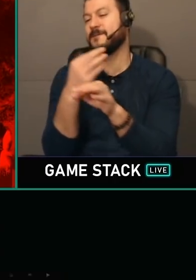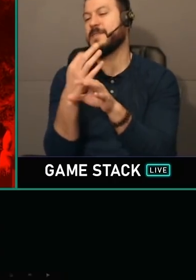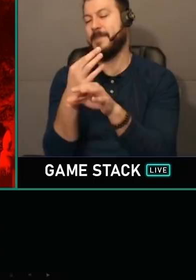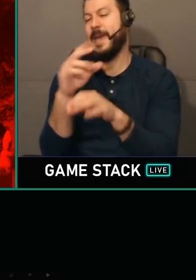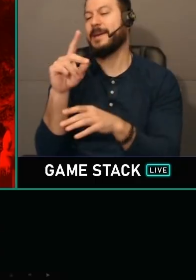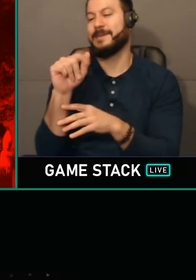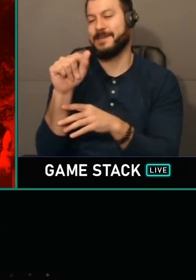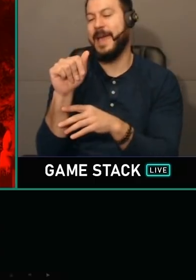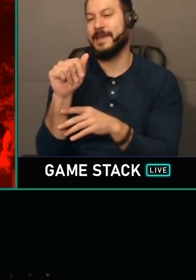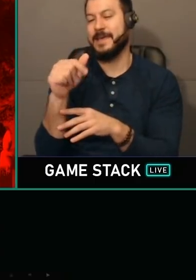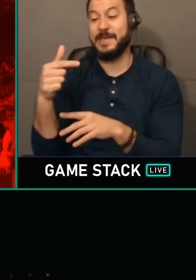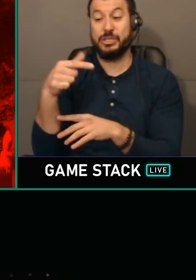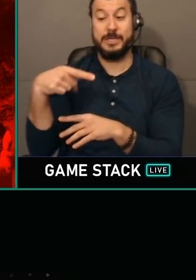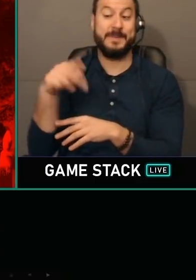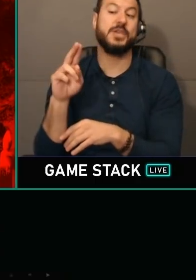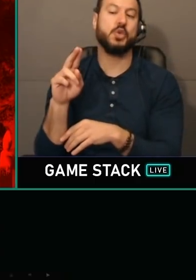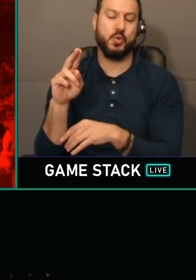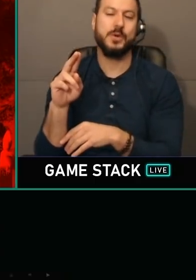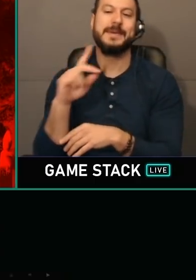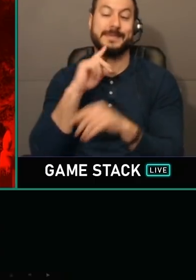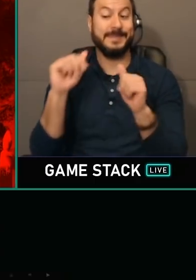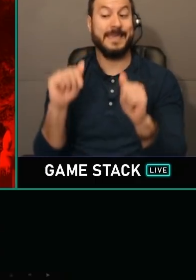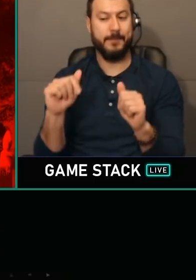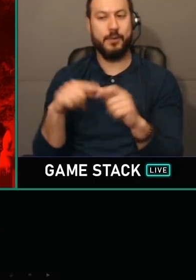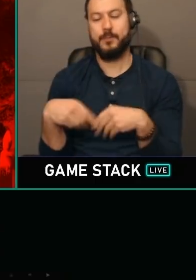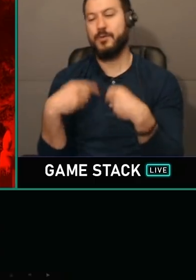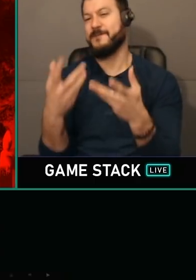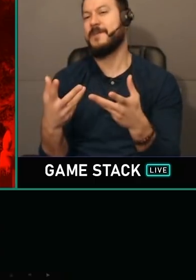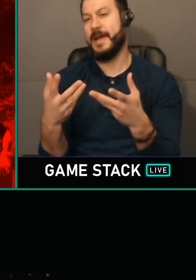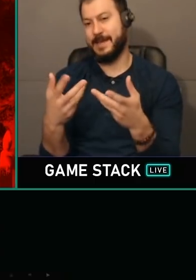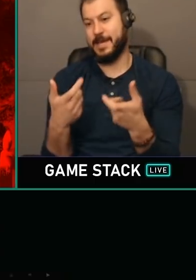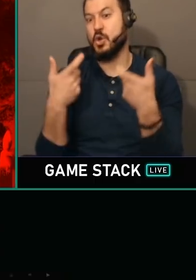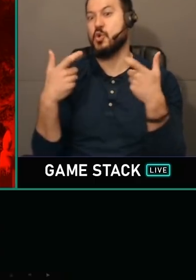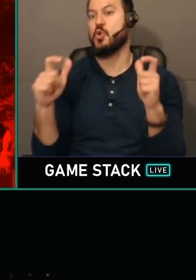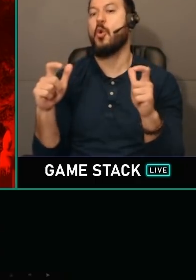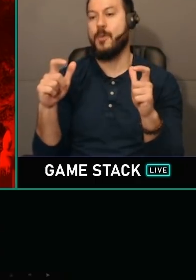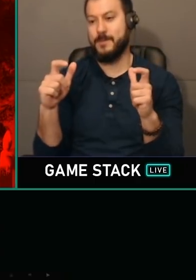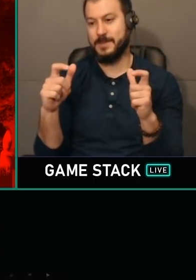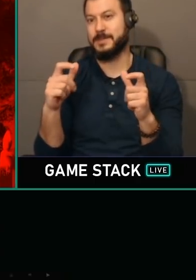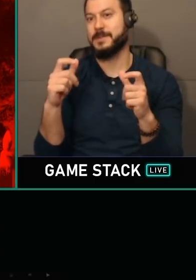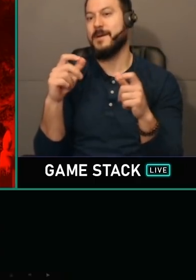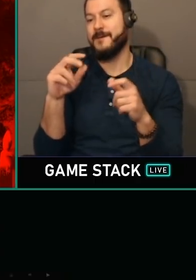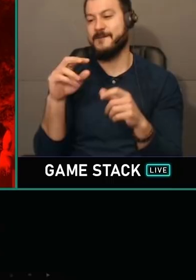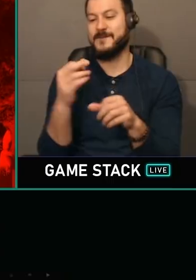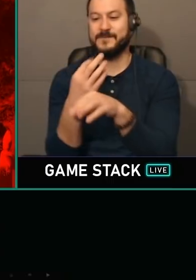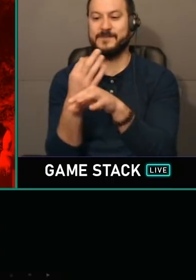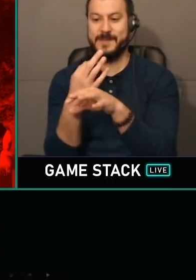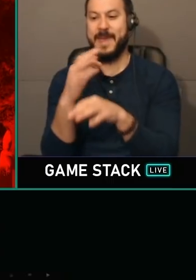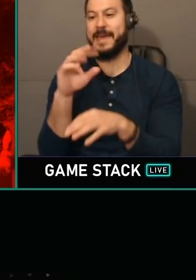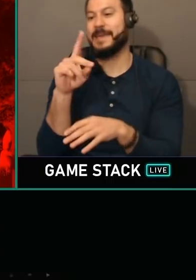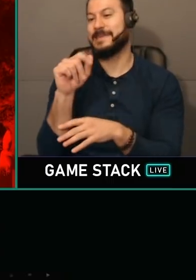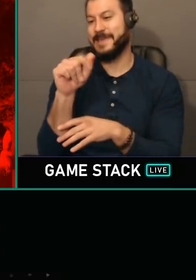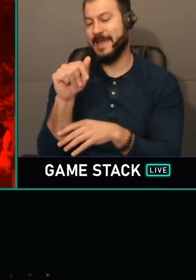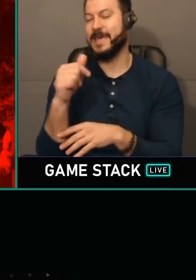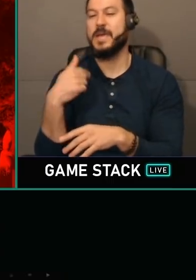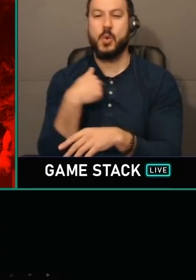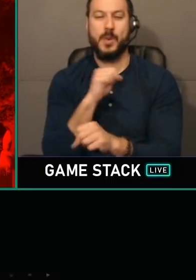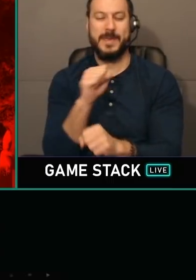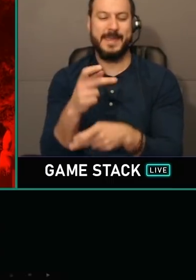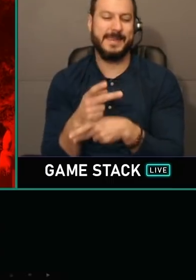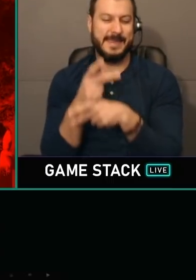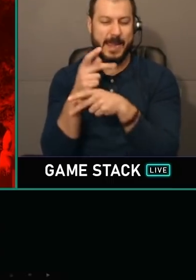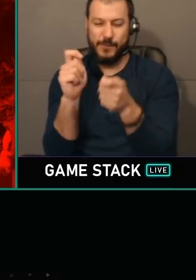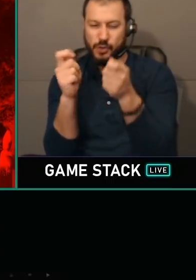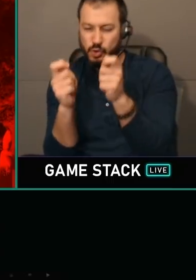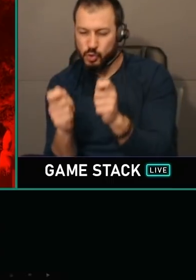The GPU is capable of providing an enormous volume of sampler feedback data, and we can carefully tune the level